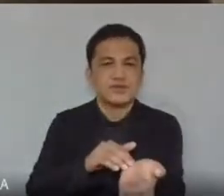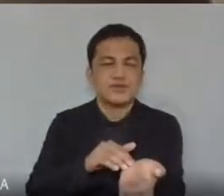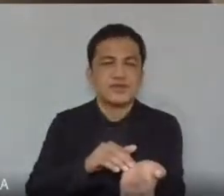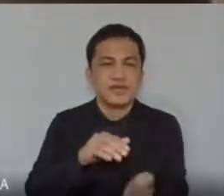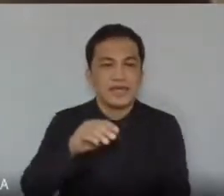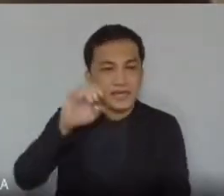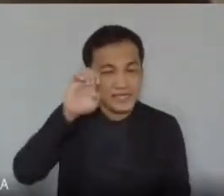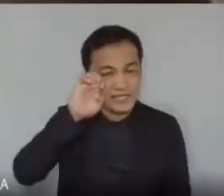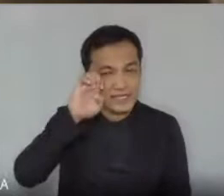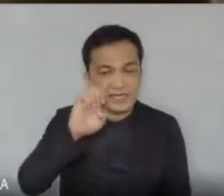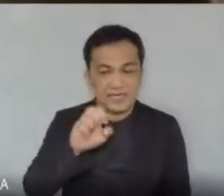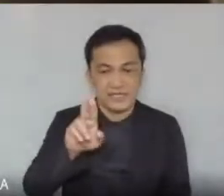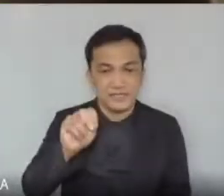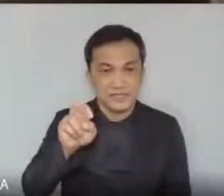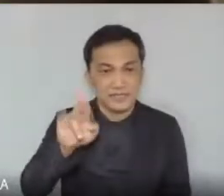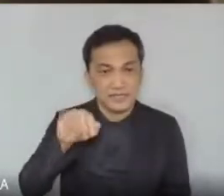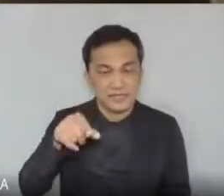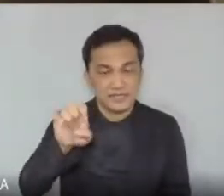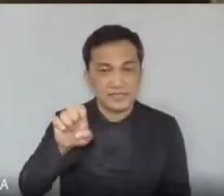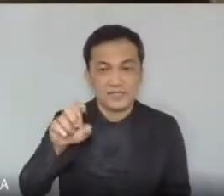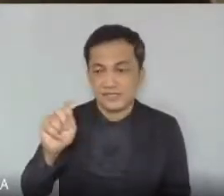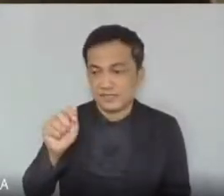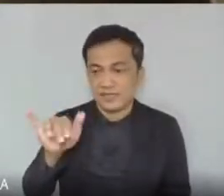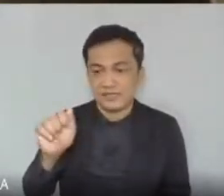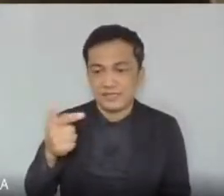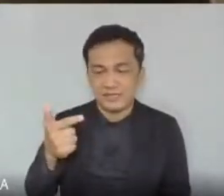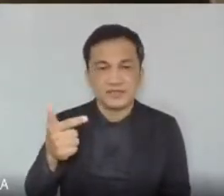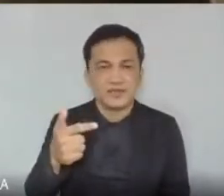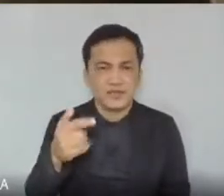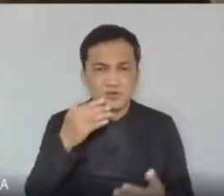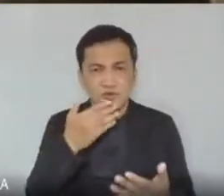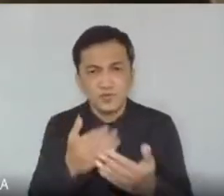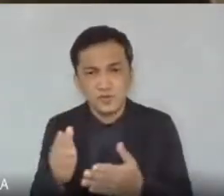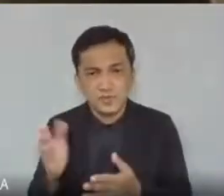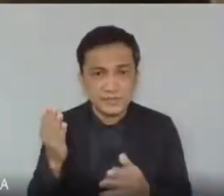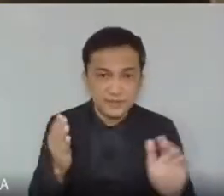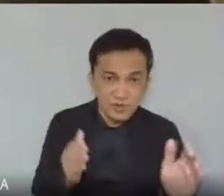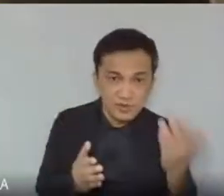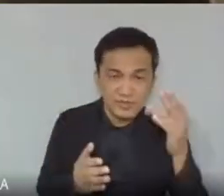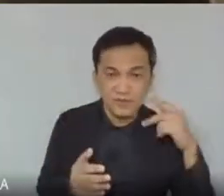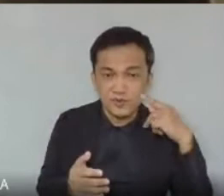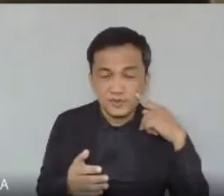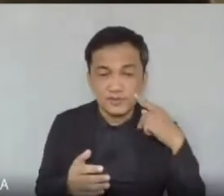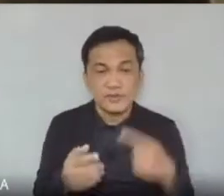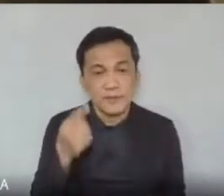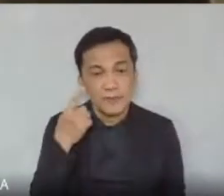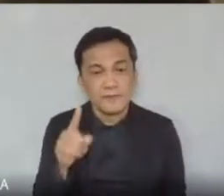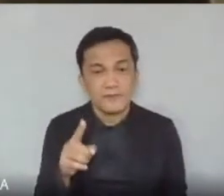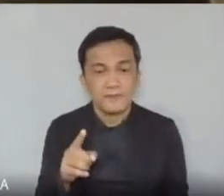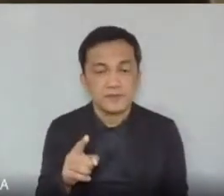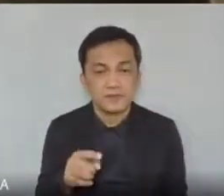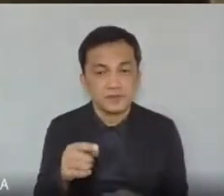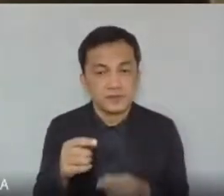this Congress initial session. And I'd like to also greet Undersecretary Mario Villaverde